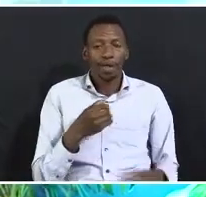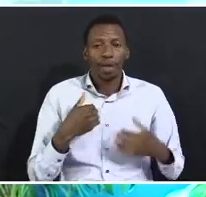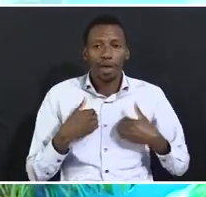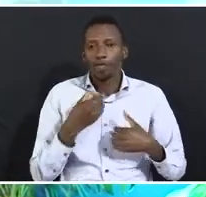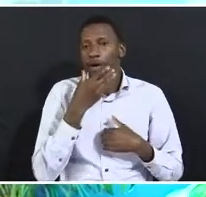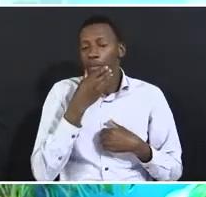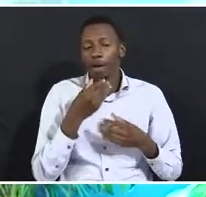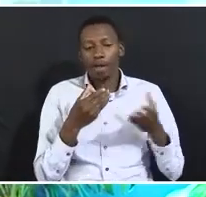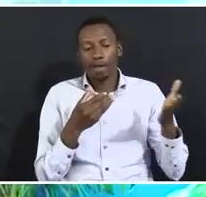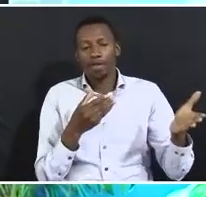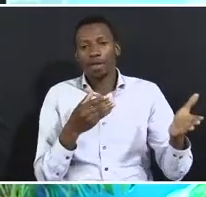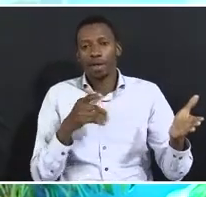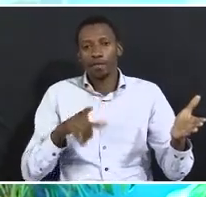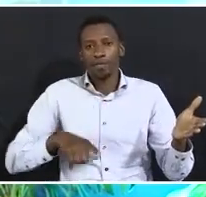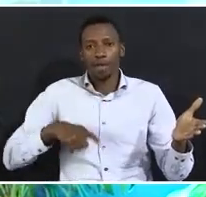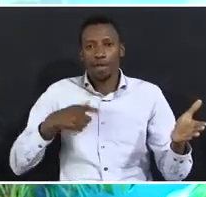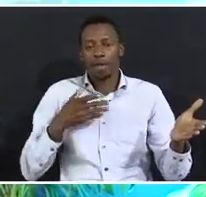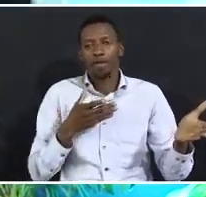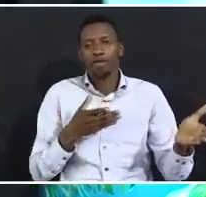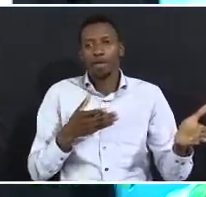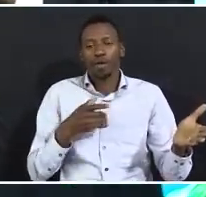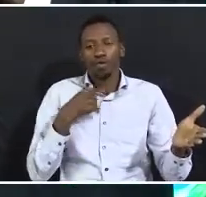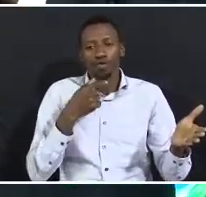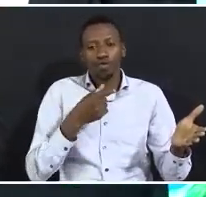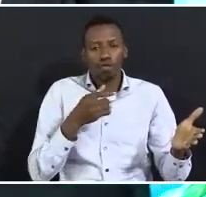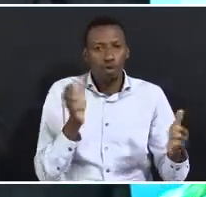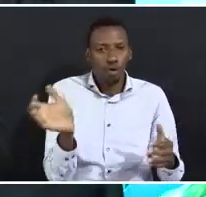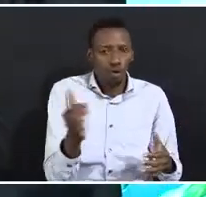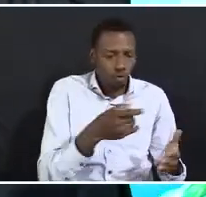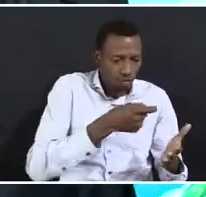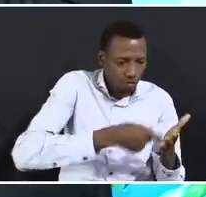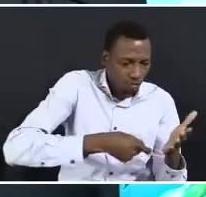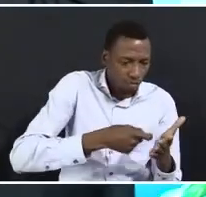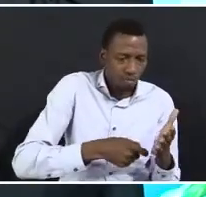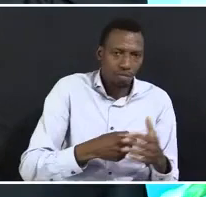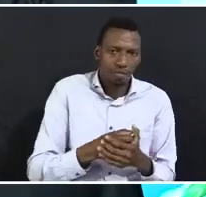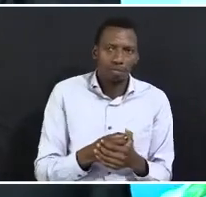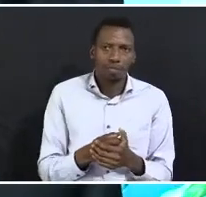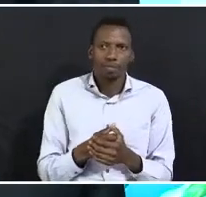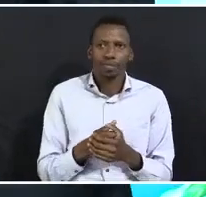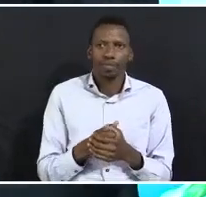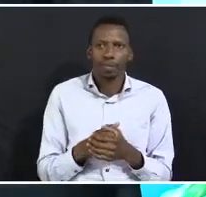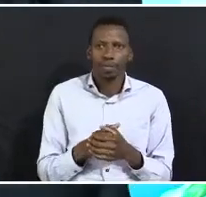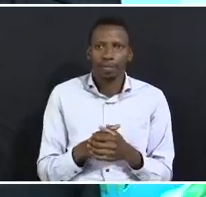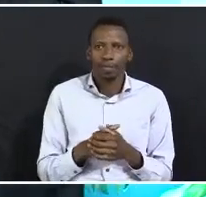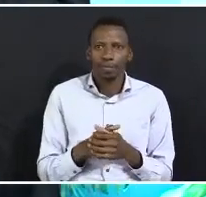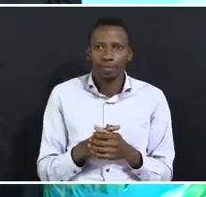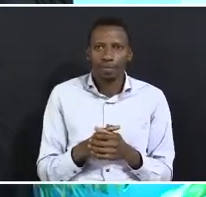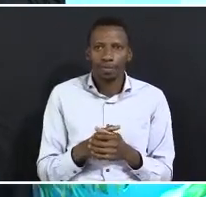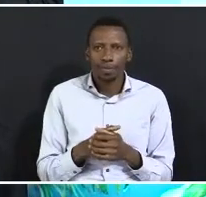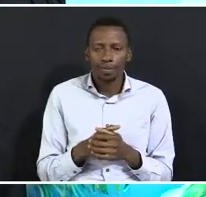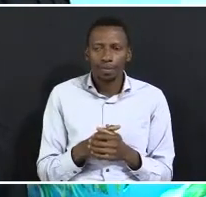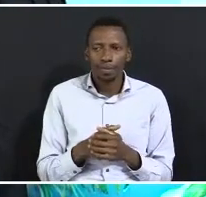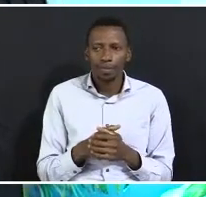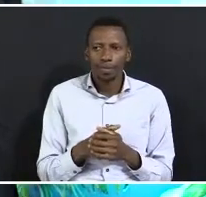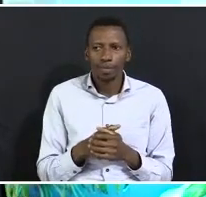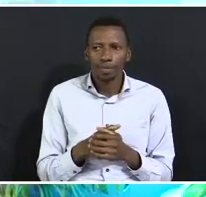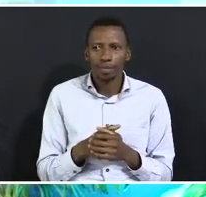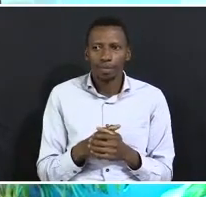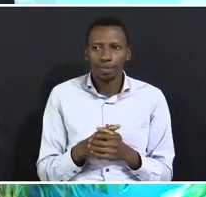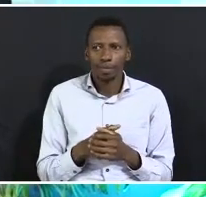Jericho who is a tax collector. You are not with me. You are not with me.